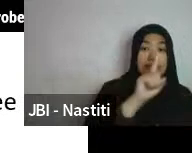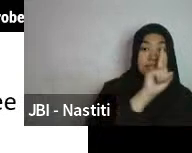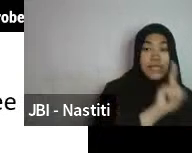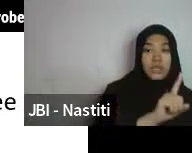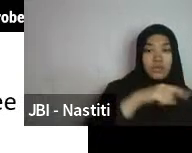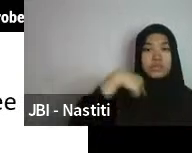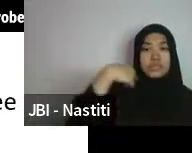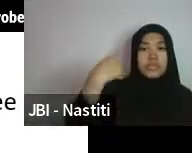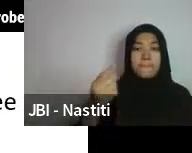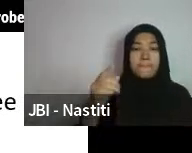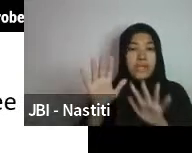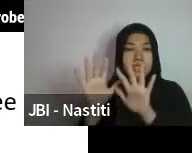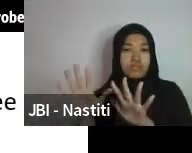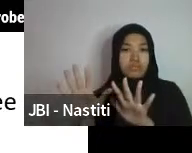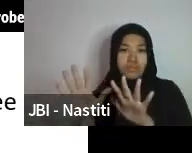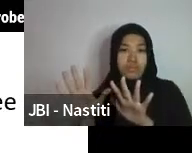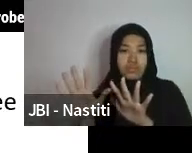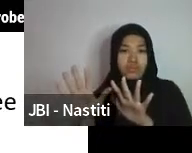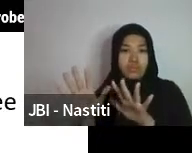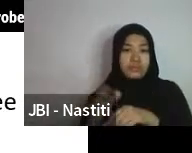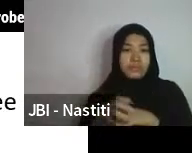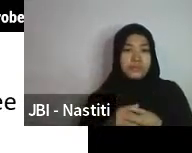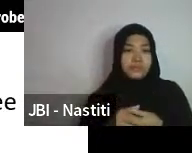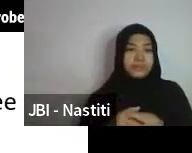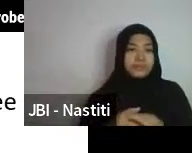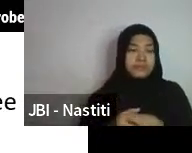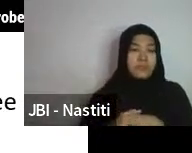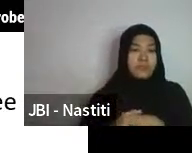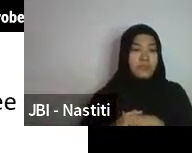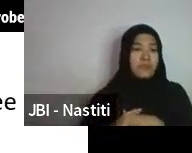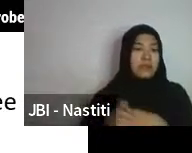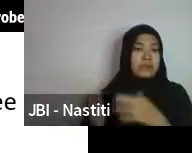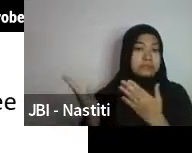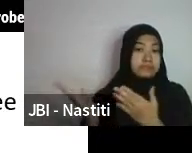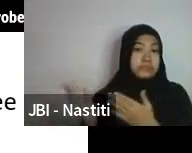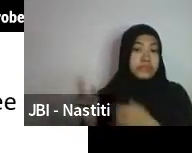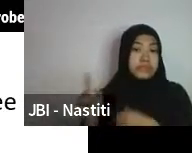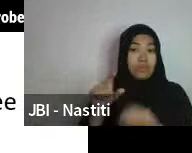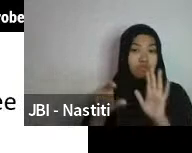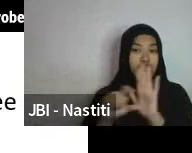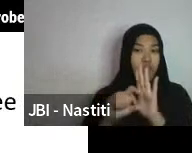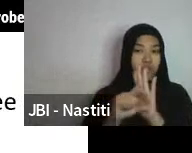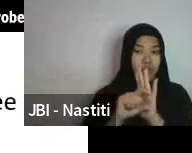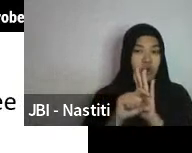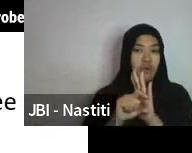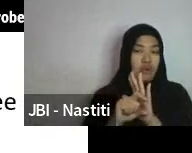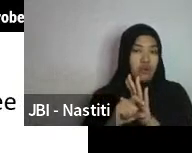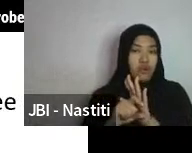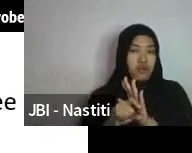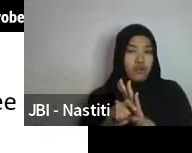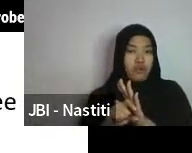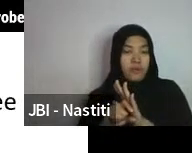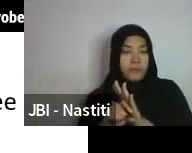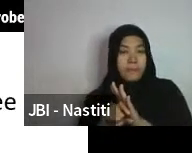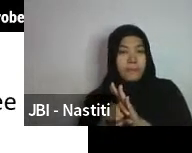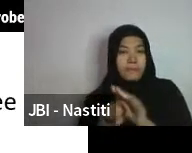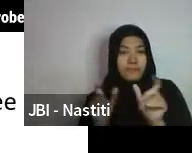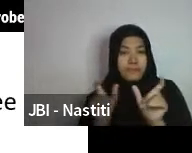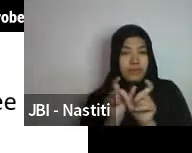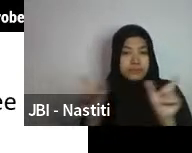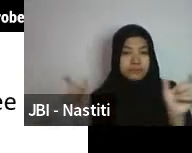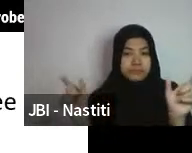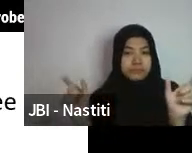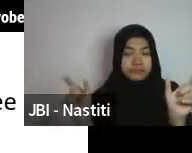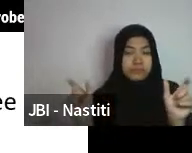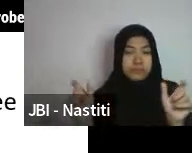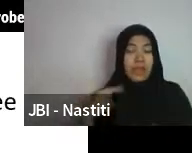see, and this is just our finding of the group responses. And what we observed was that there were consistent